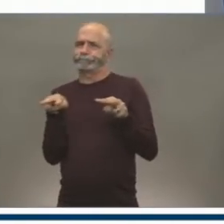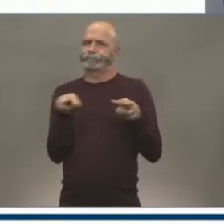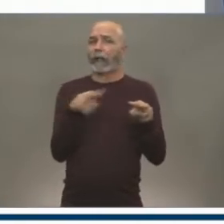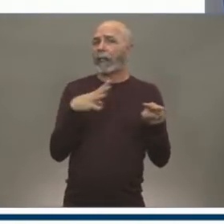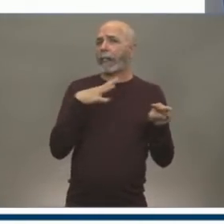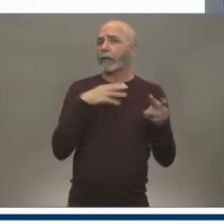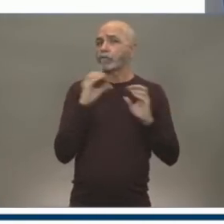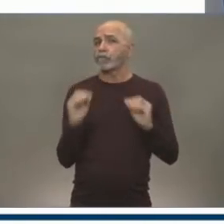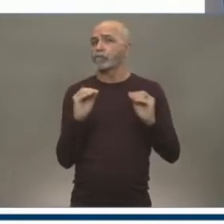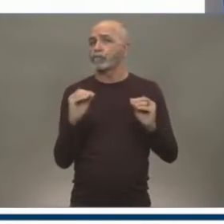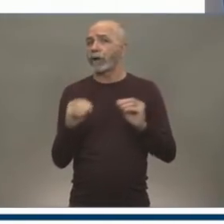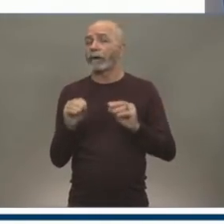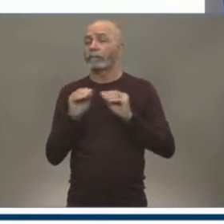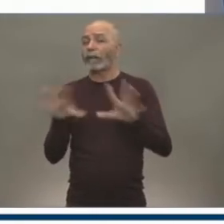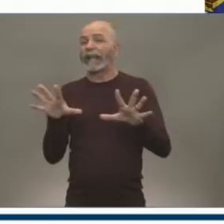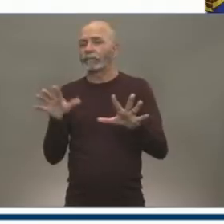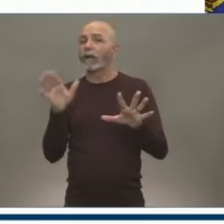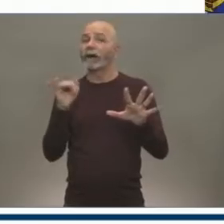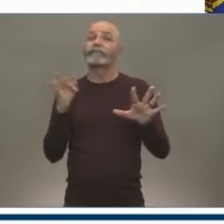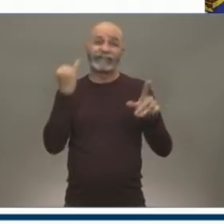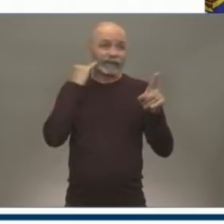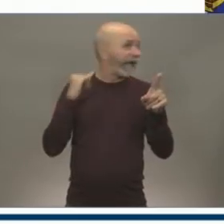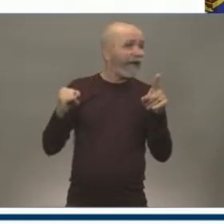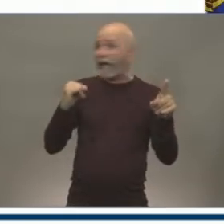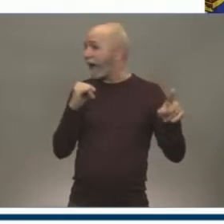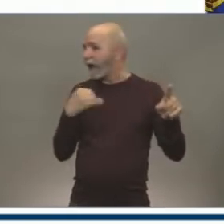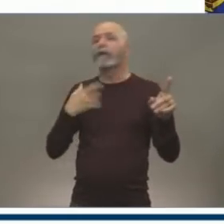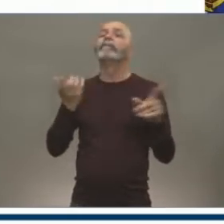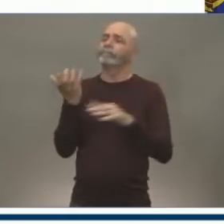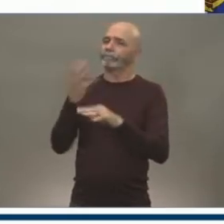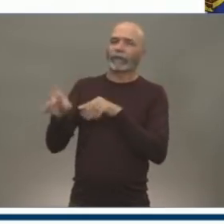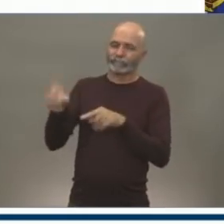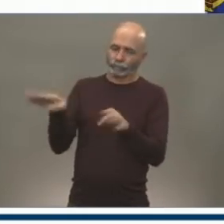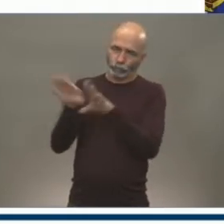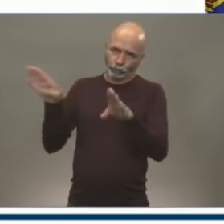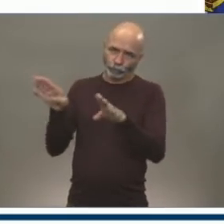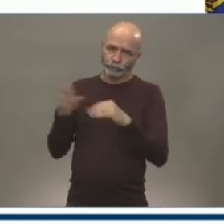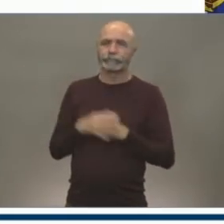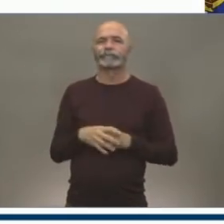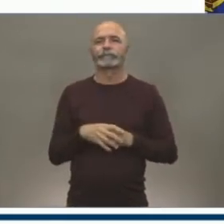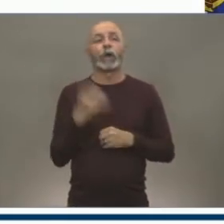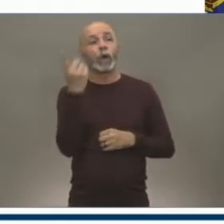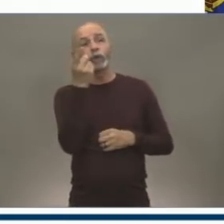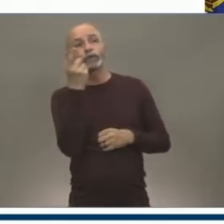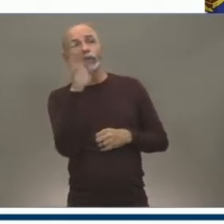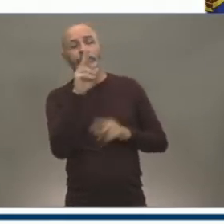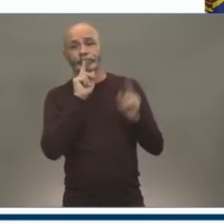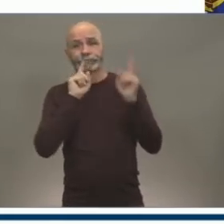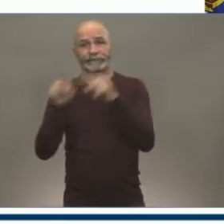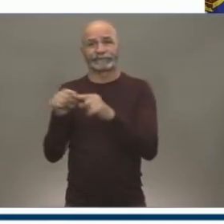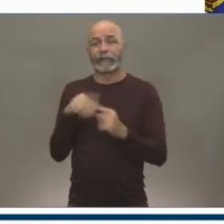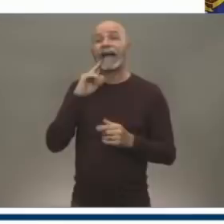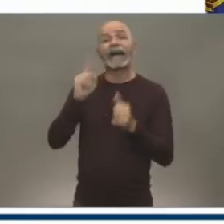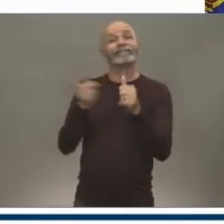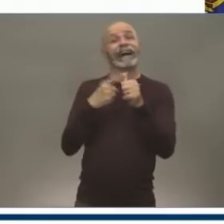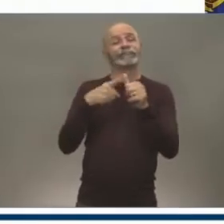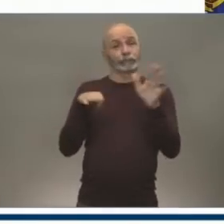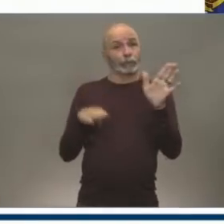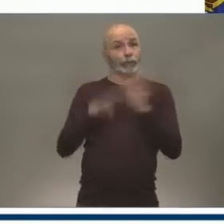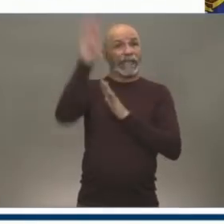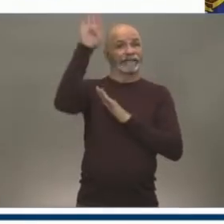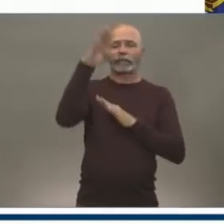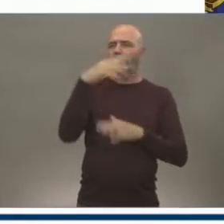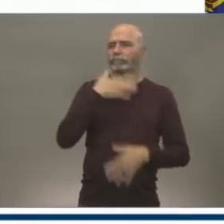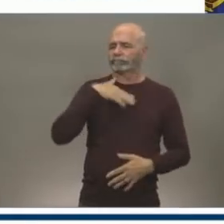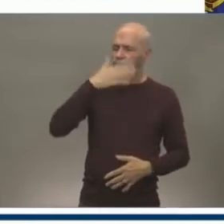feel are necessary at the particular time. I'll just add, wave one, we didn't know as much about the virus, so we shut down a whole bunch of stuff.